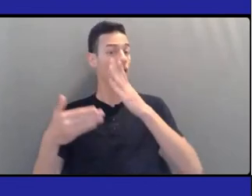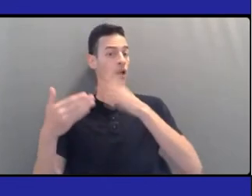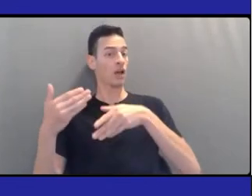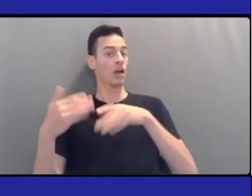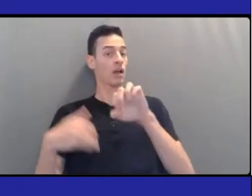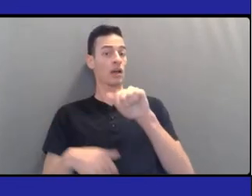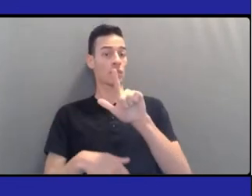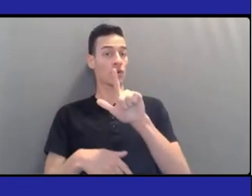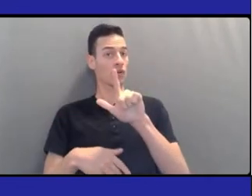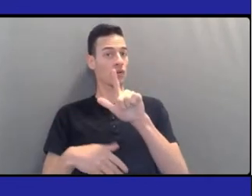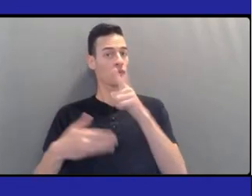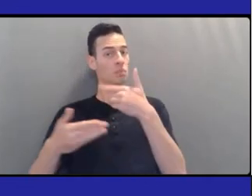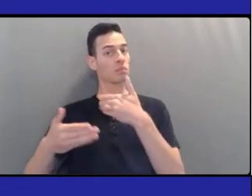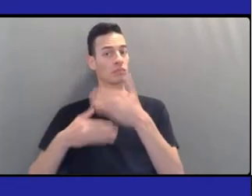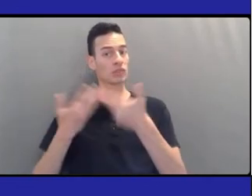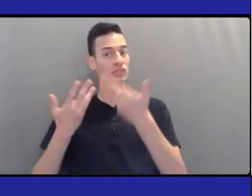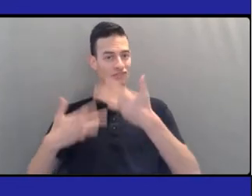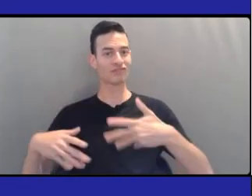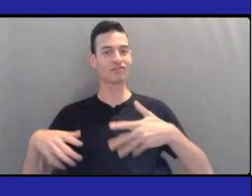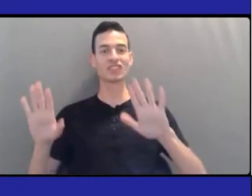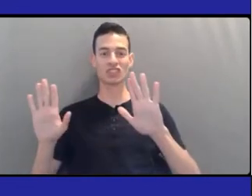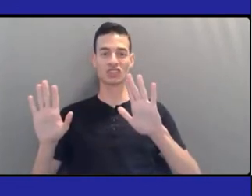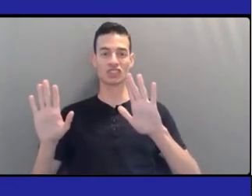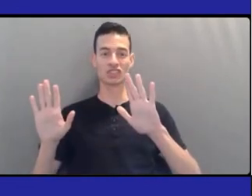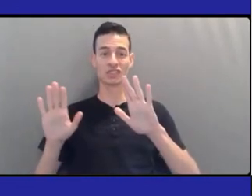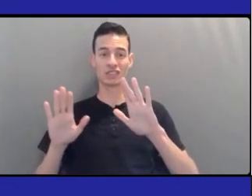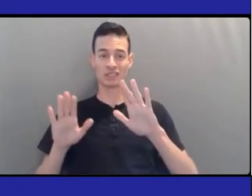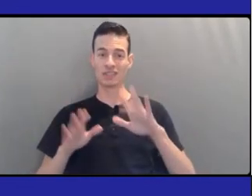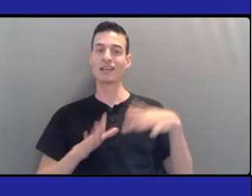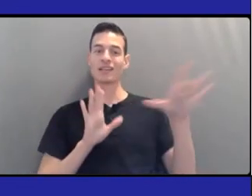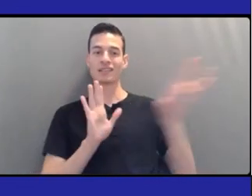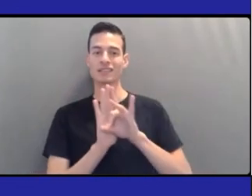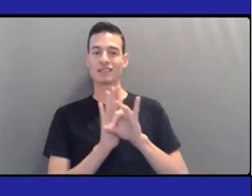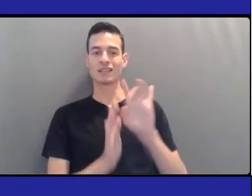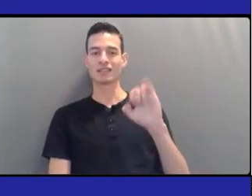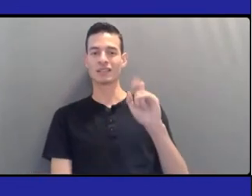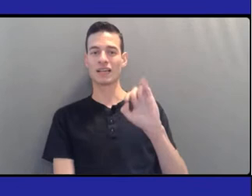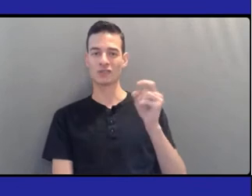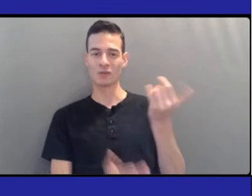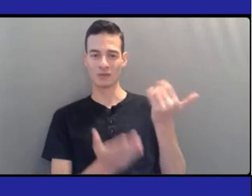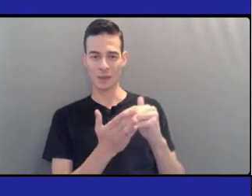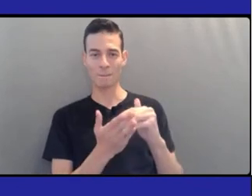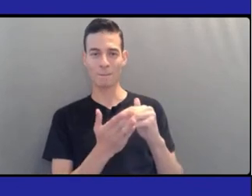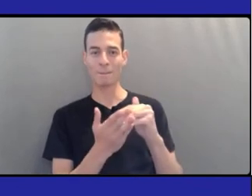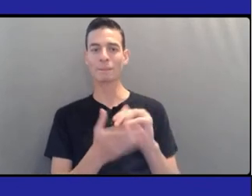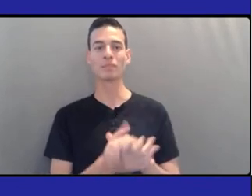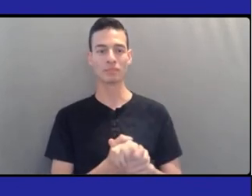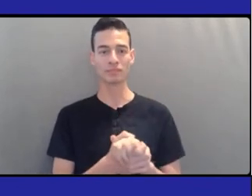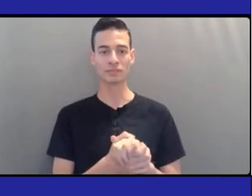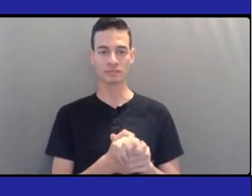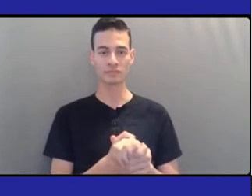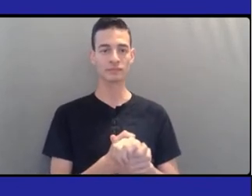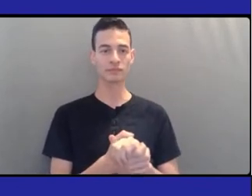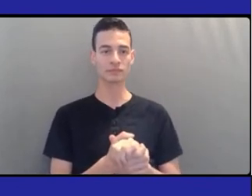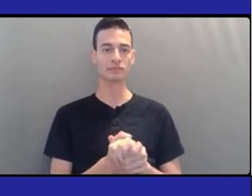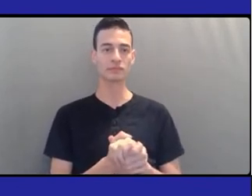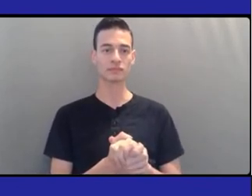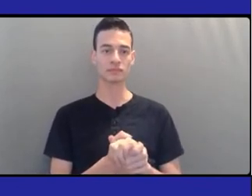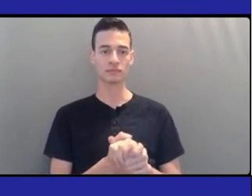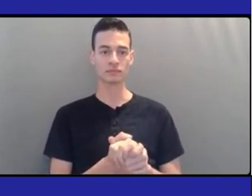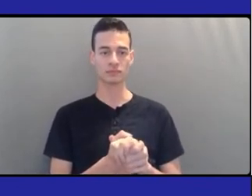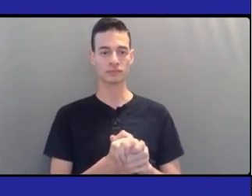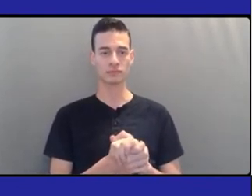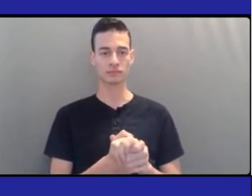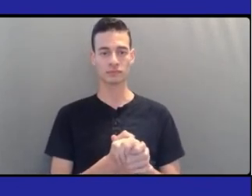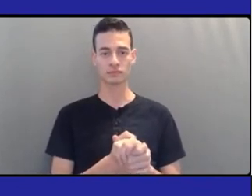and Sodexo was the selected vendor. And our plan